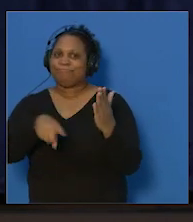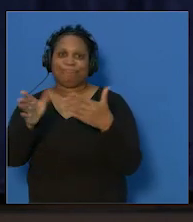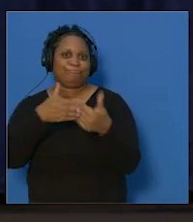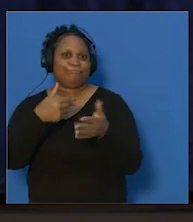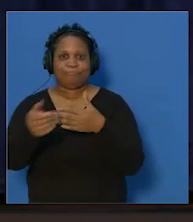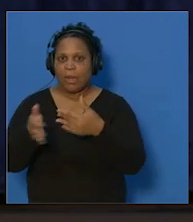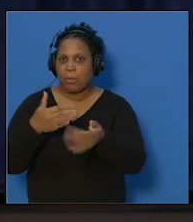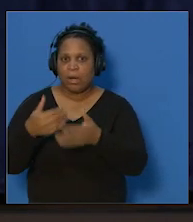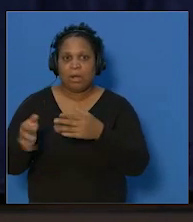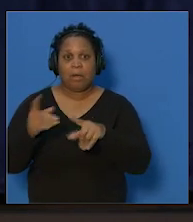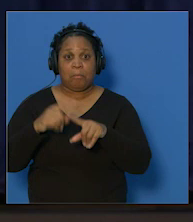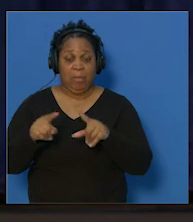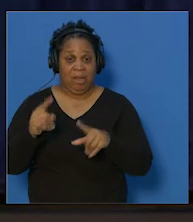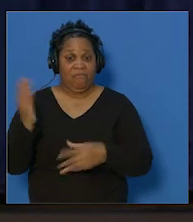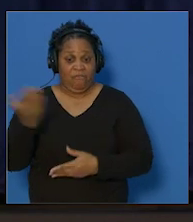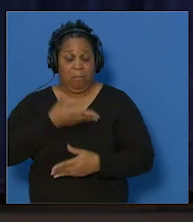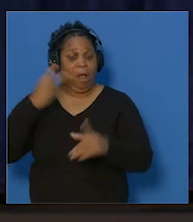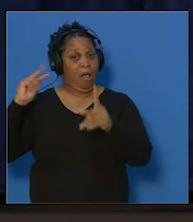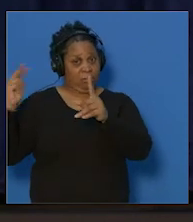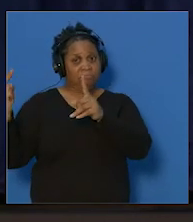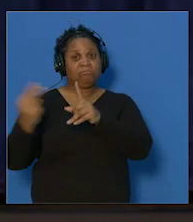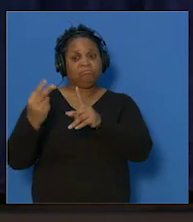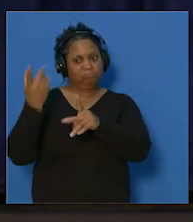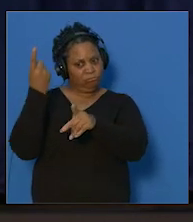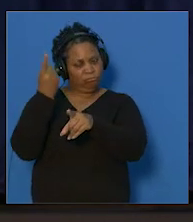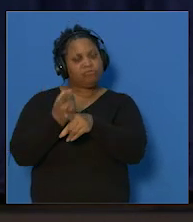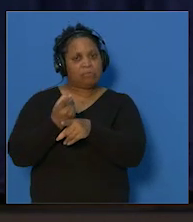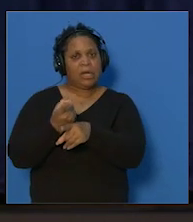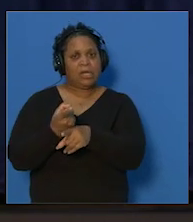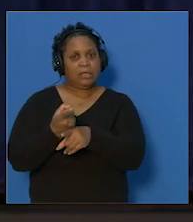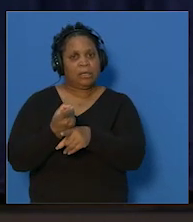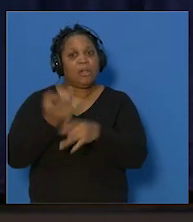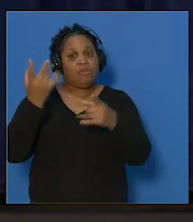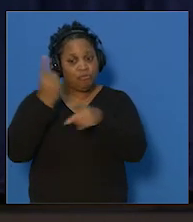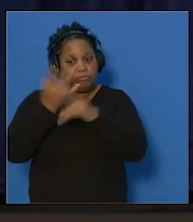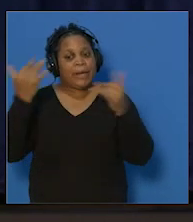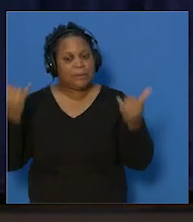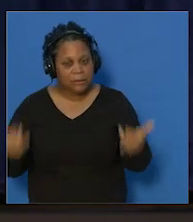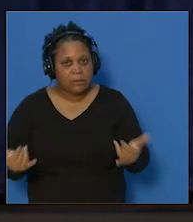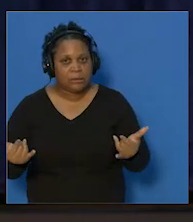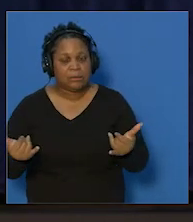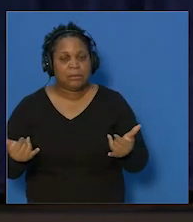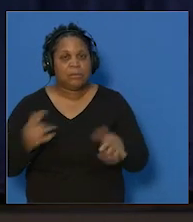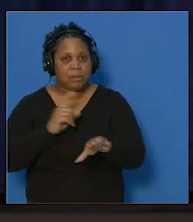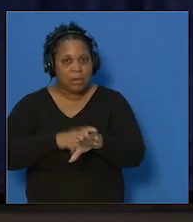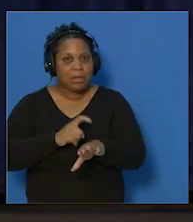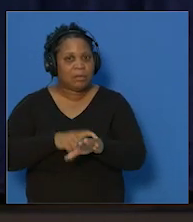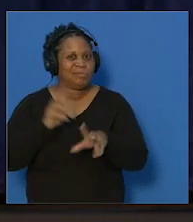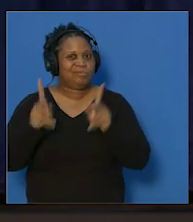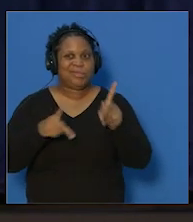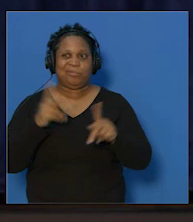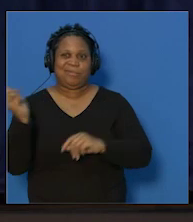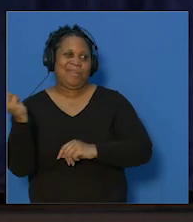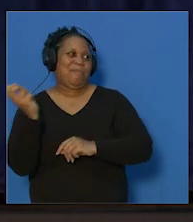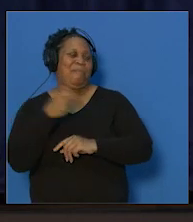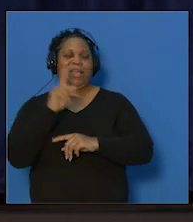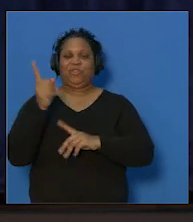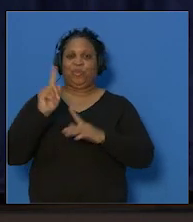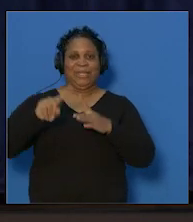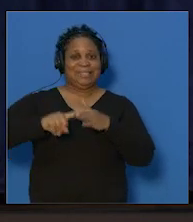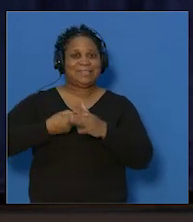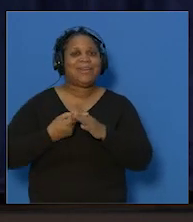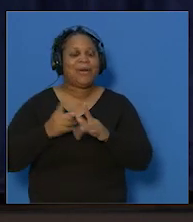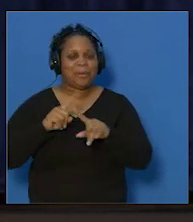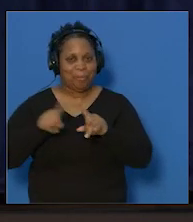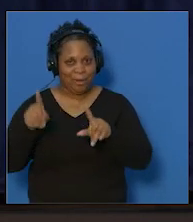or form, but from our perspective, it is the right move at the right time, and people are not going back to where they started, but